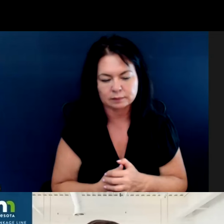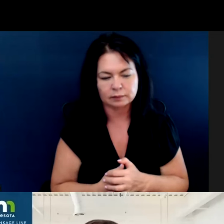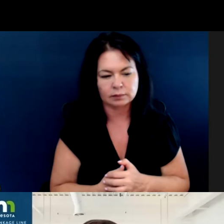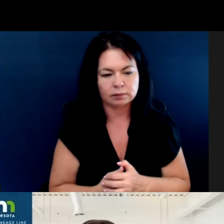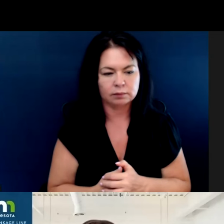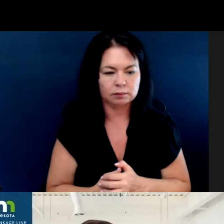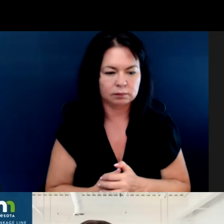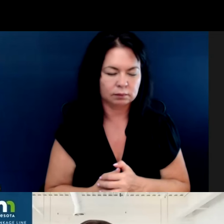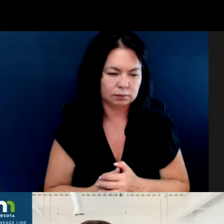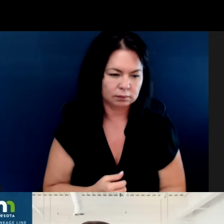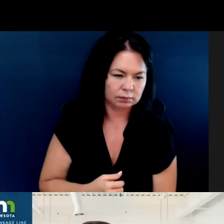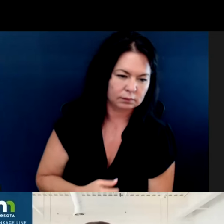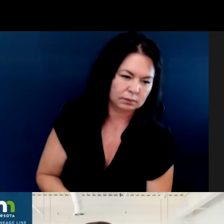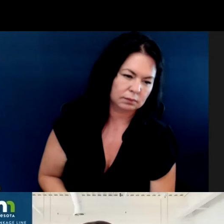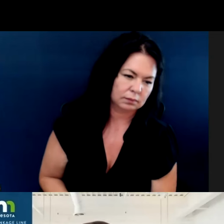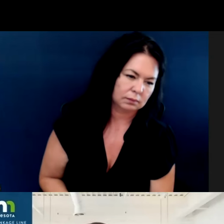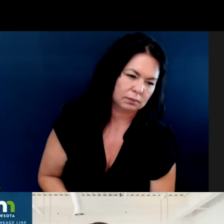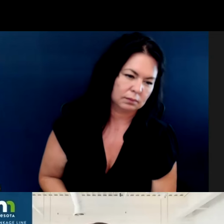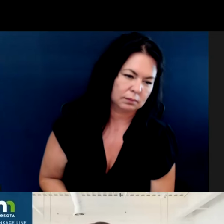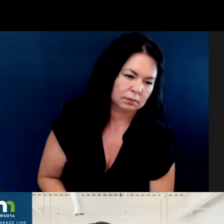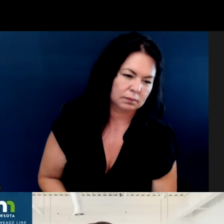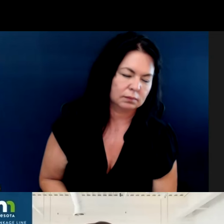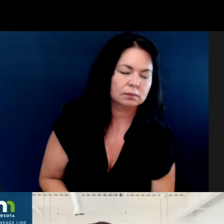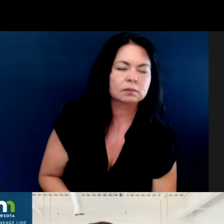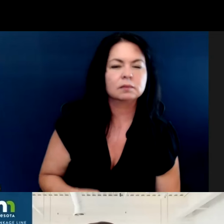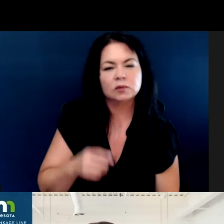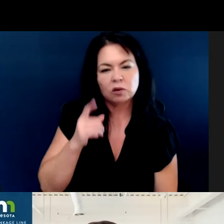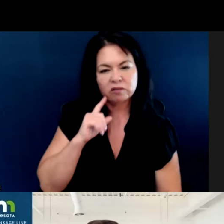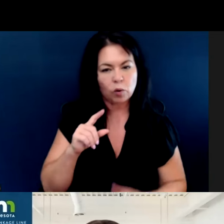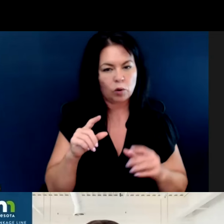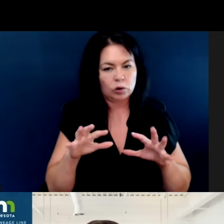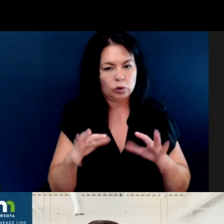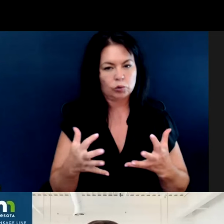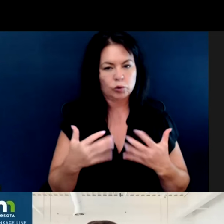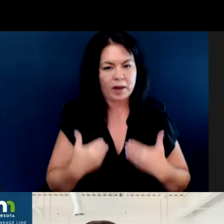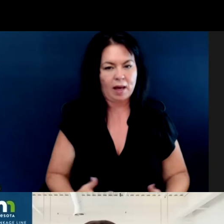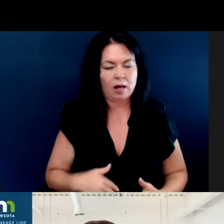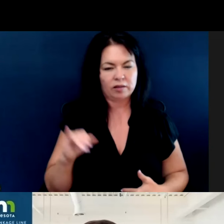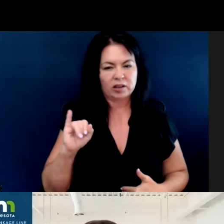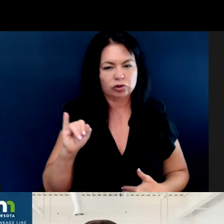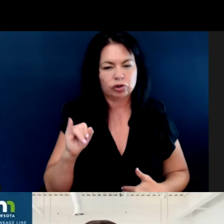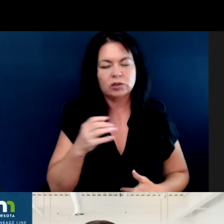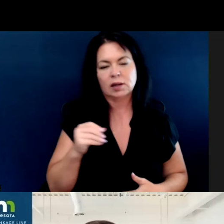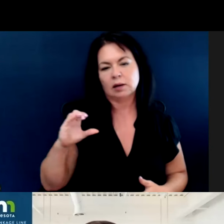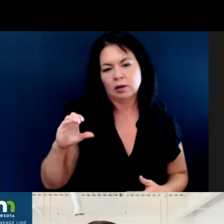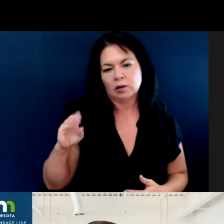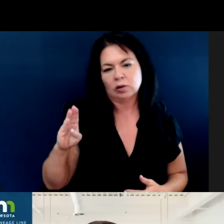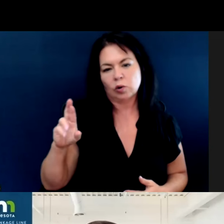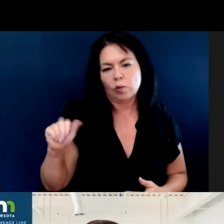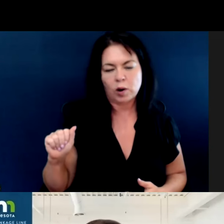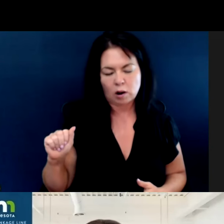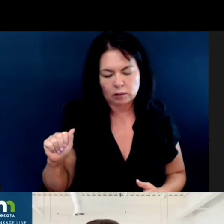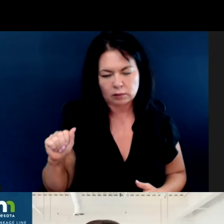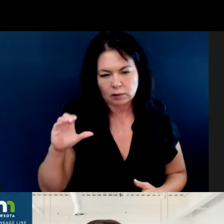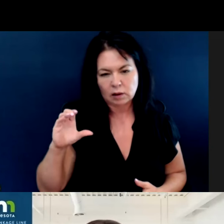In regards to your group health insurance and COBRA, so COBRA benefits